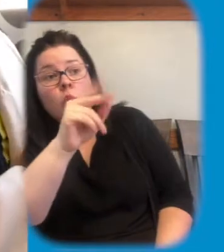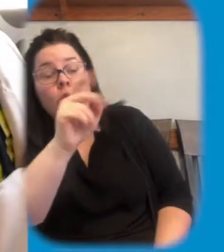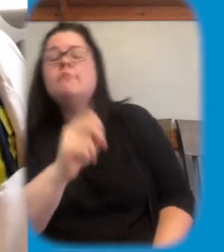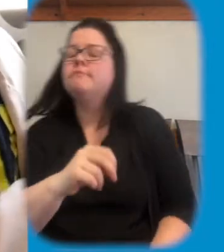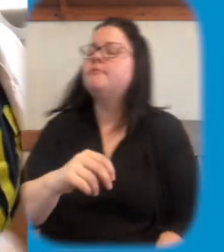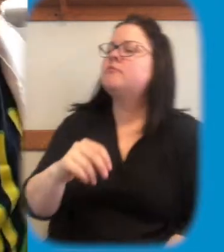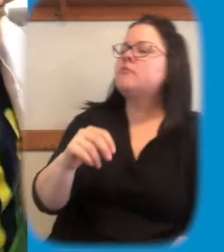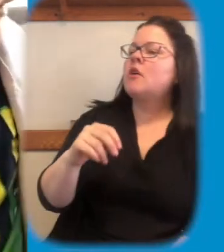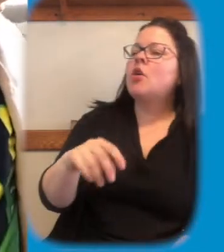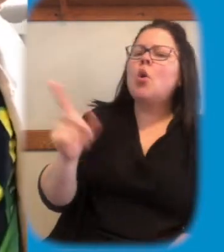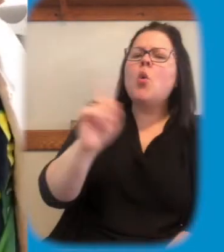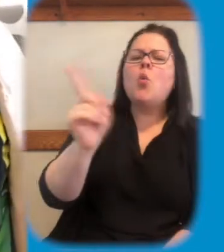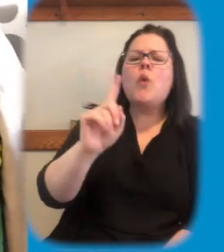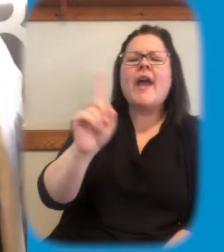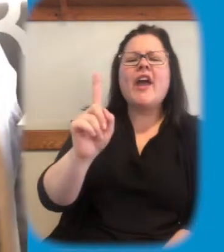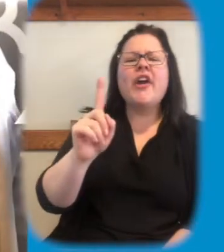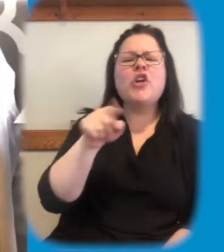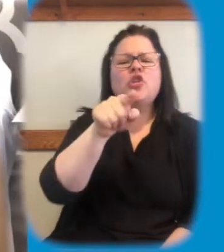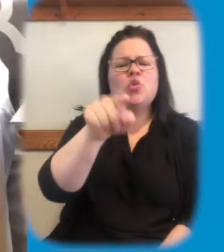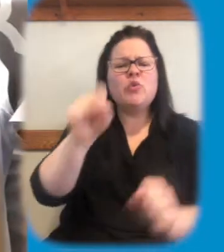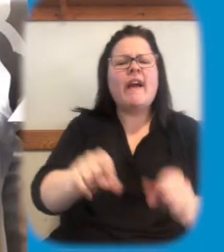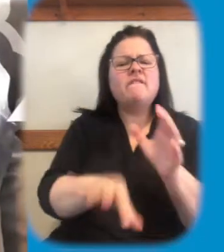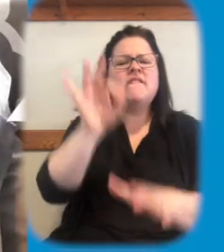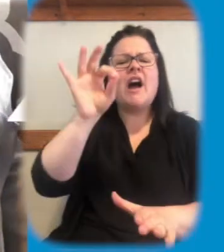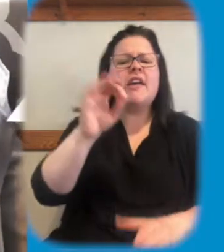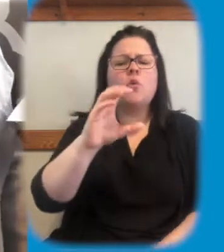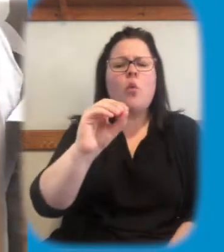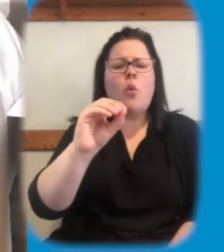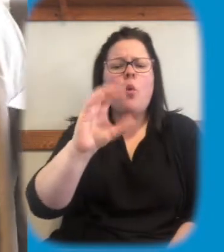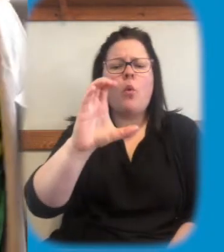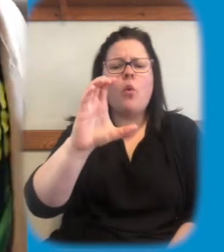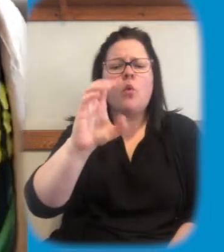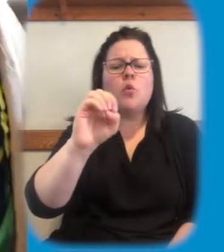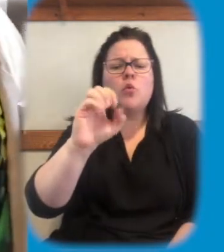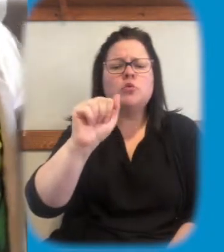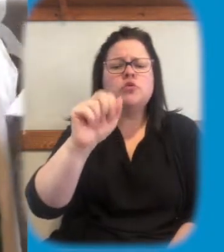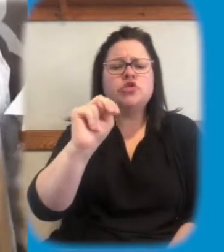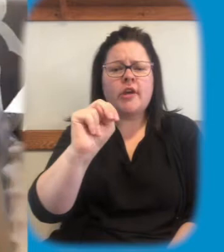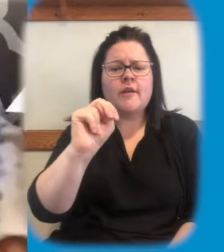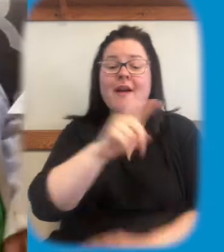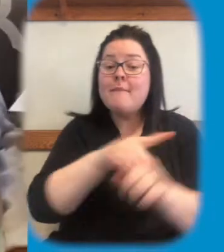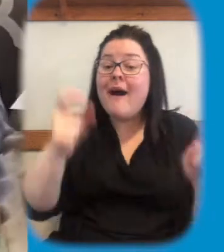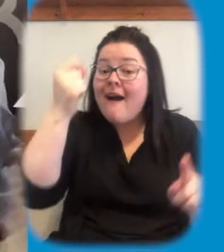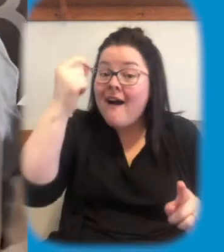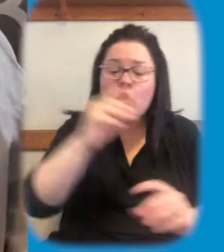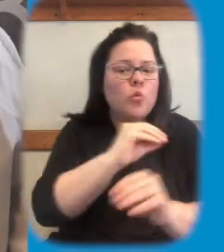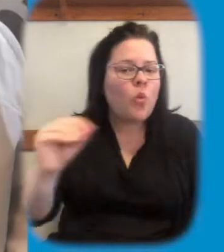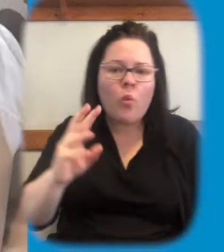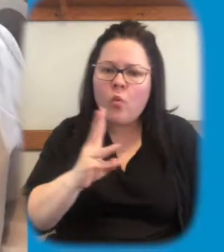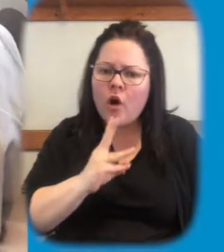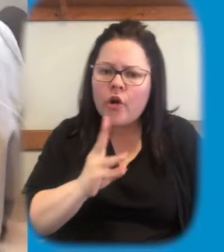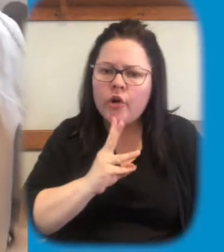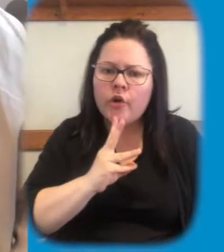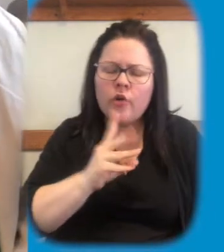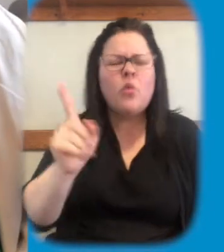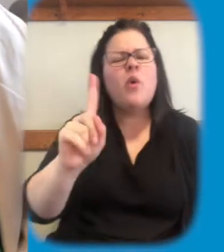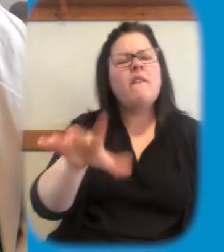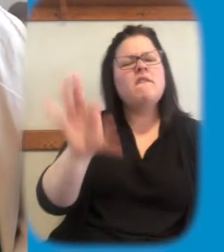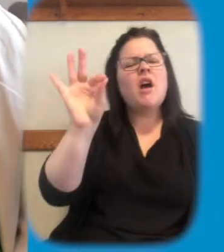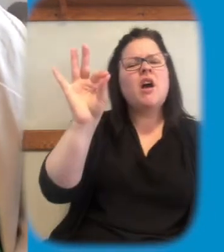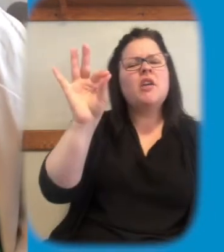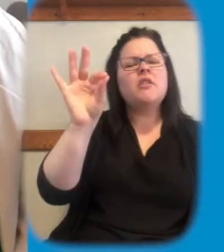show? Where can you find an ocean with no water? Where can you find an ocean with no